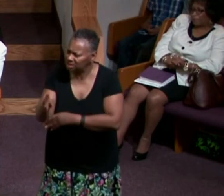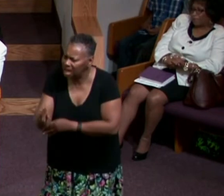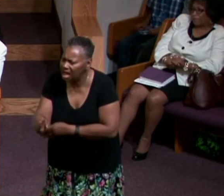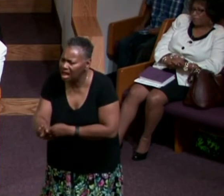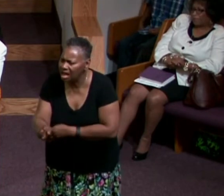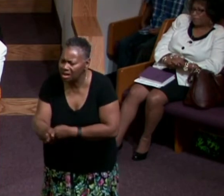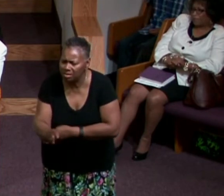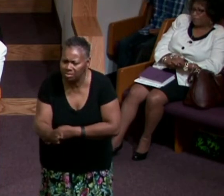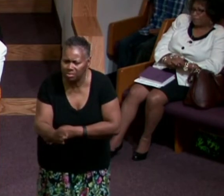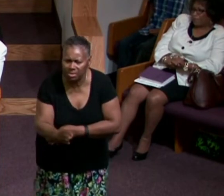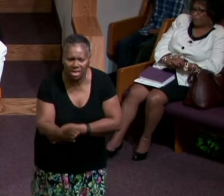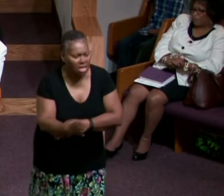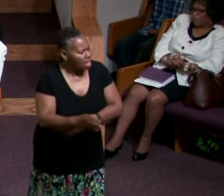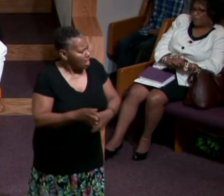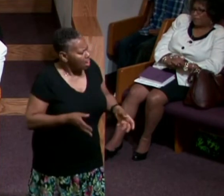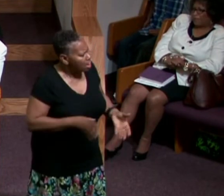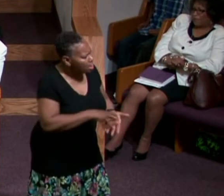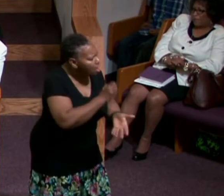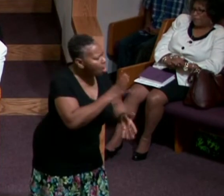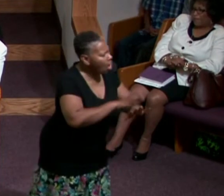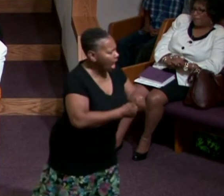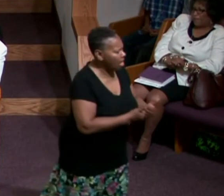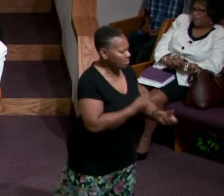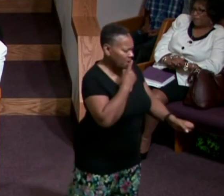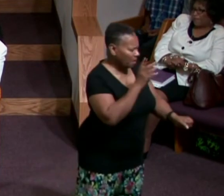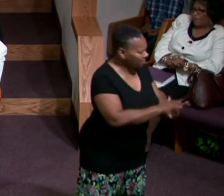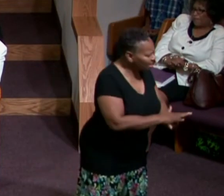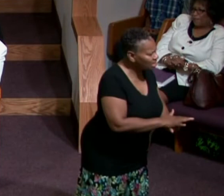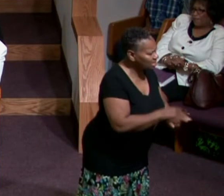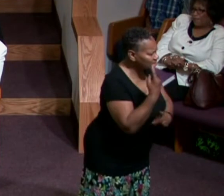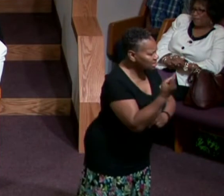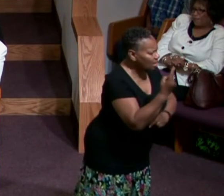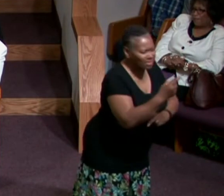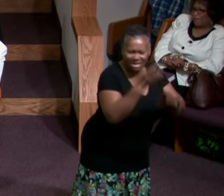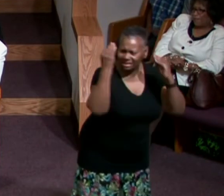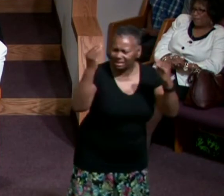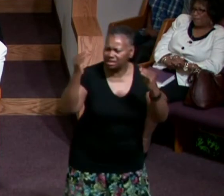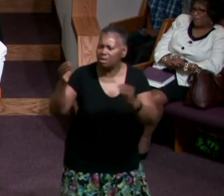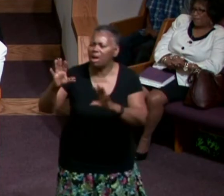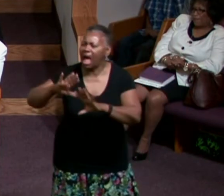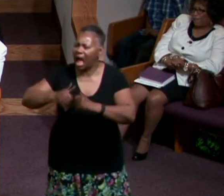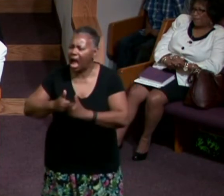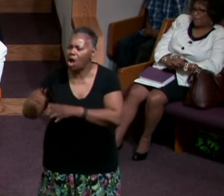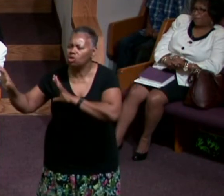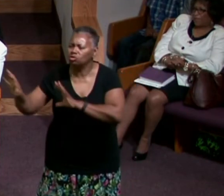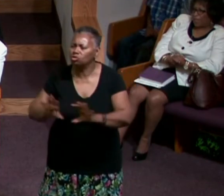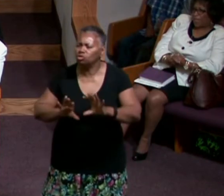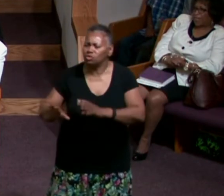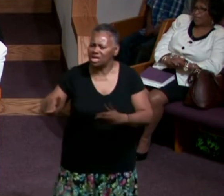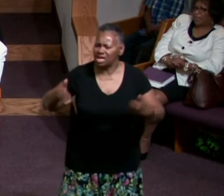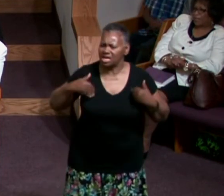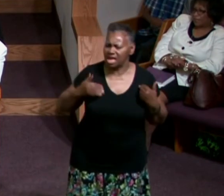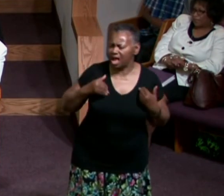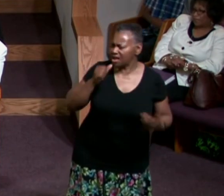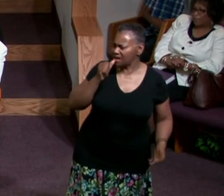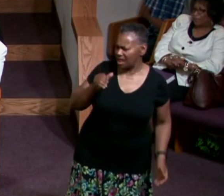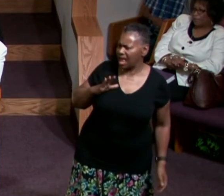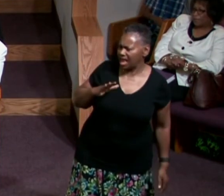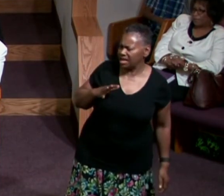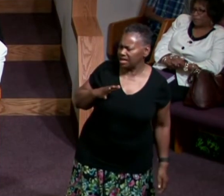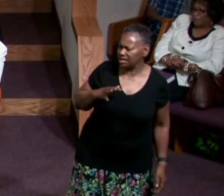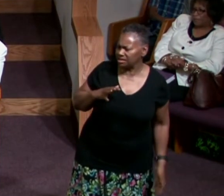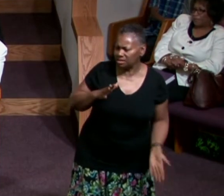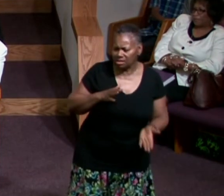Learn what it means to be committed to something. Teach them how to treat young ladies.